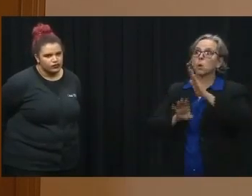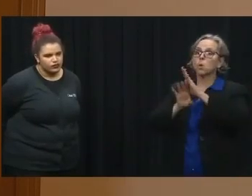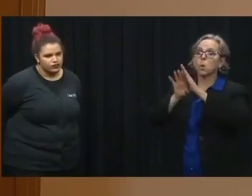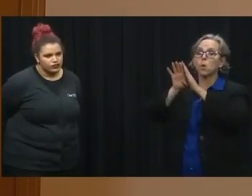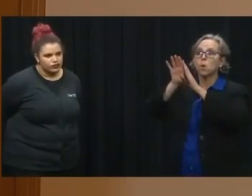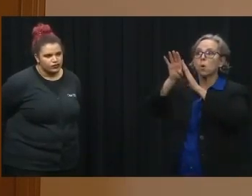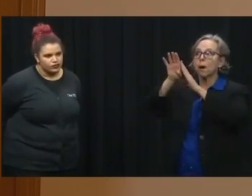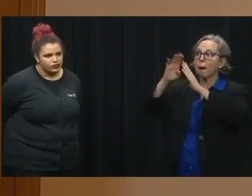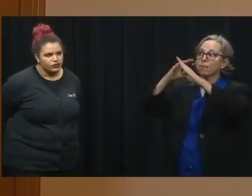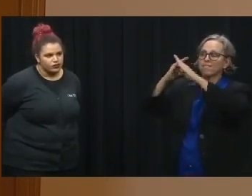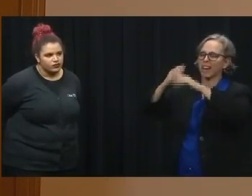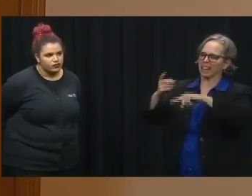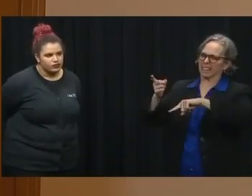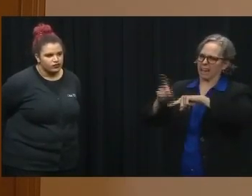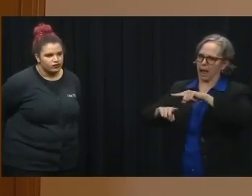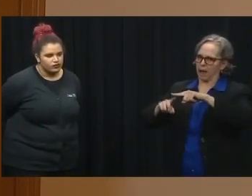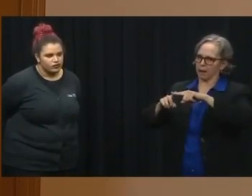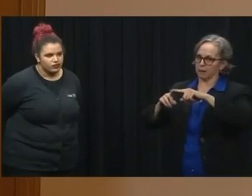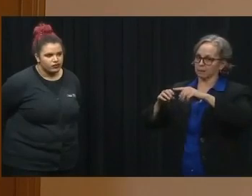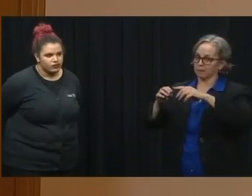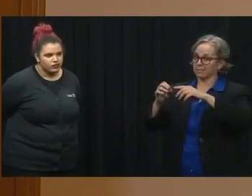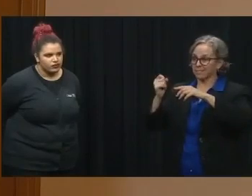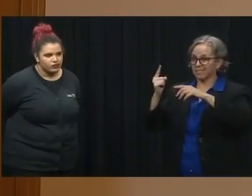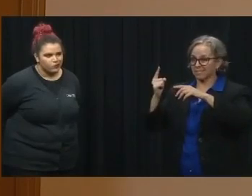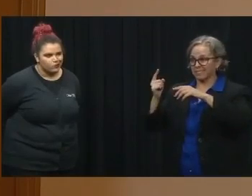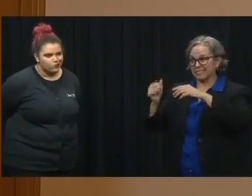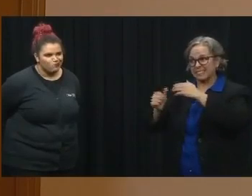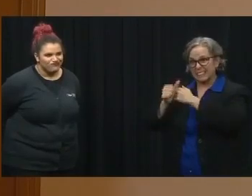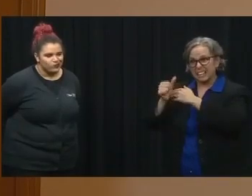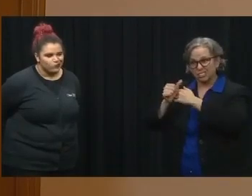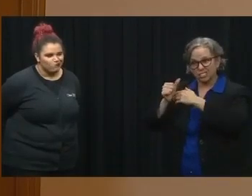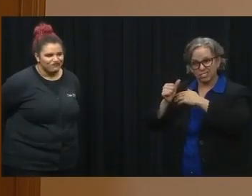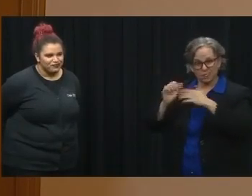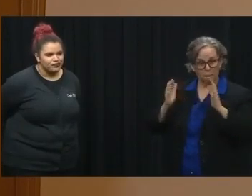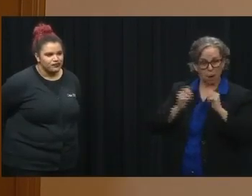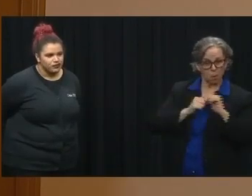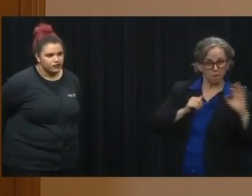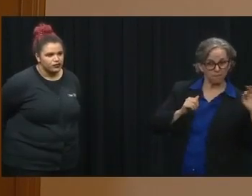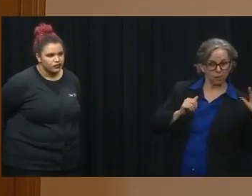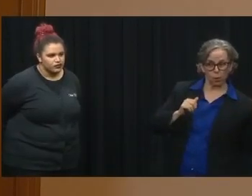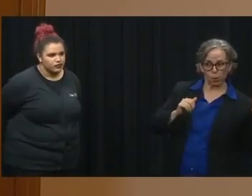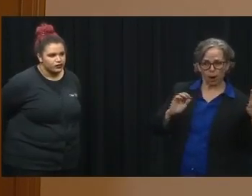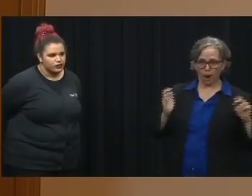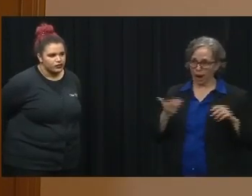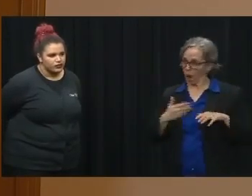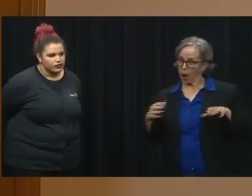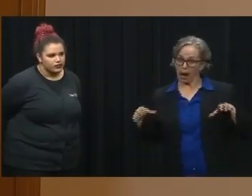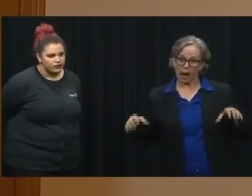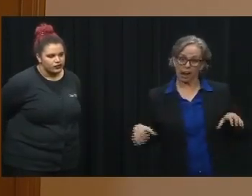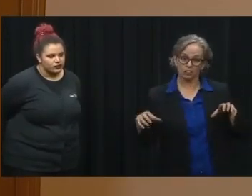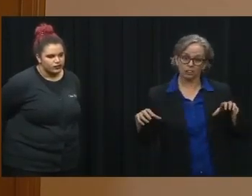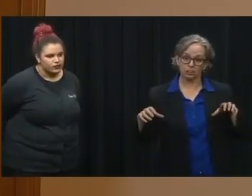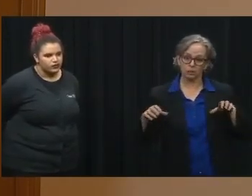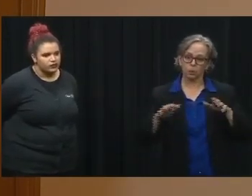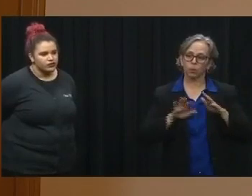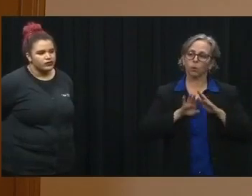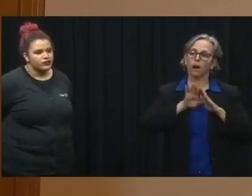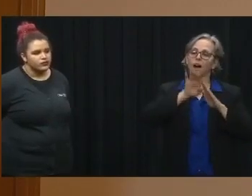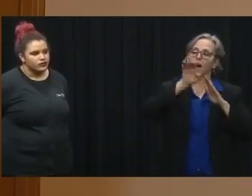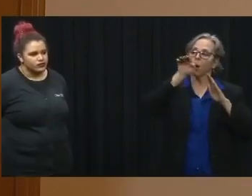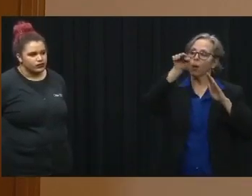But these mitigation things are decreasing and increasing our chances and saving lives. Thank you.